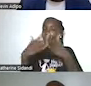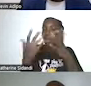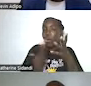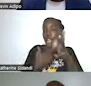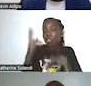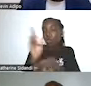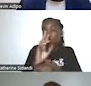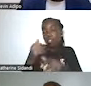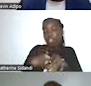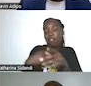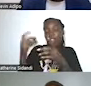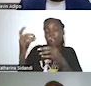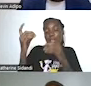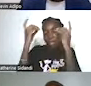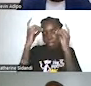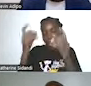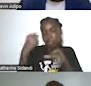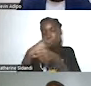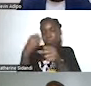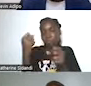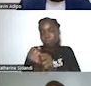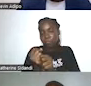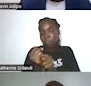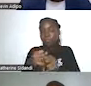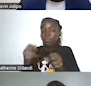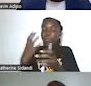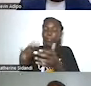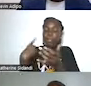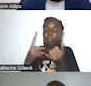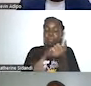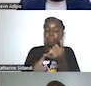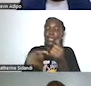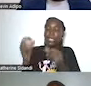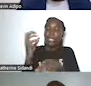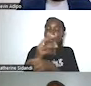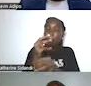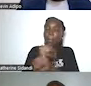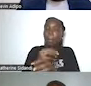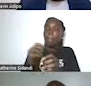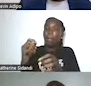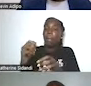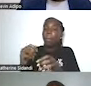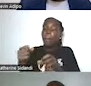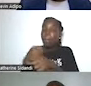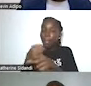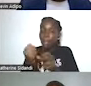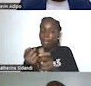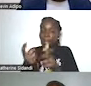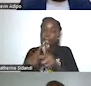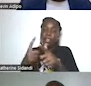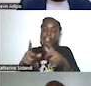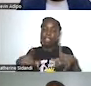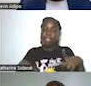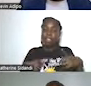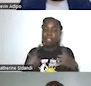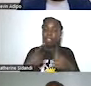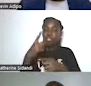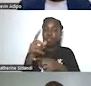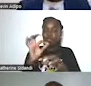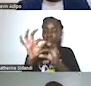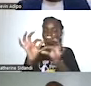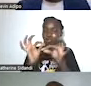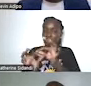So one is the attrition rate or the turnover rate. We are saying the number of employees who are leaving divided by the number of employees